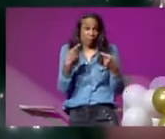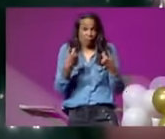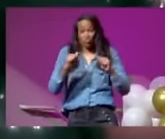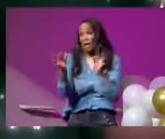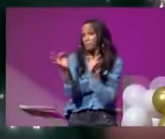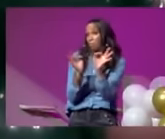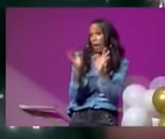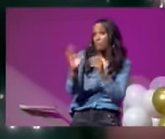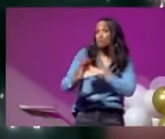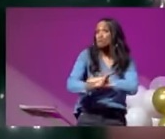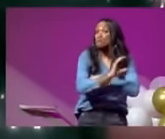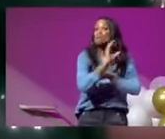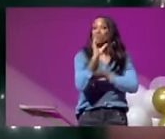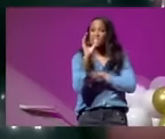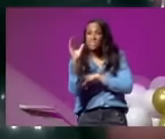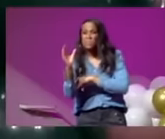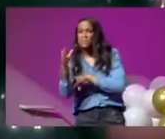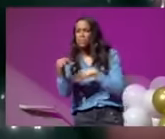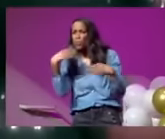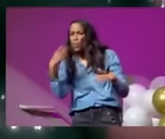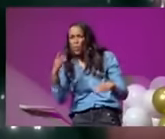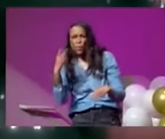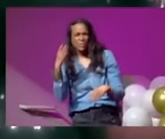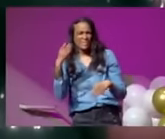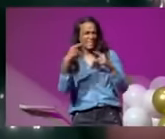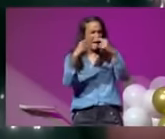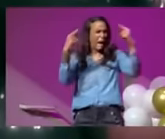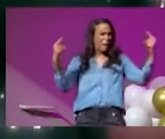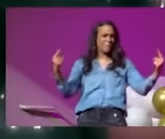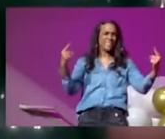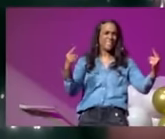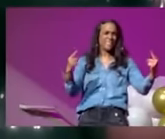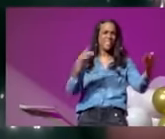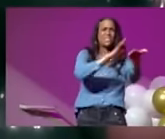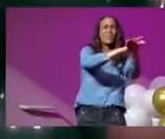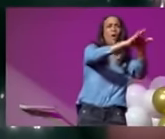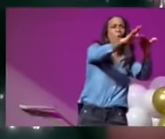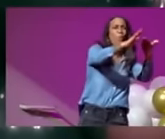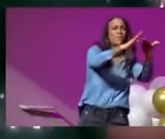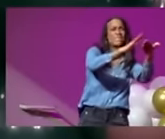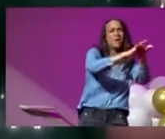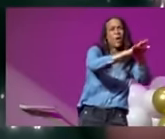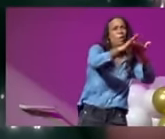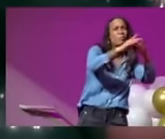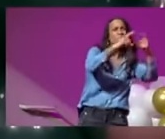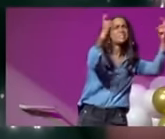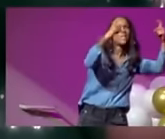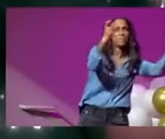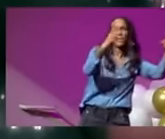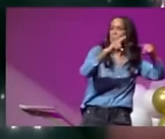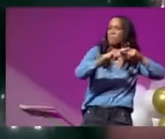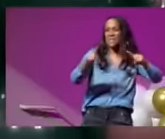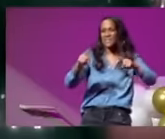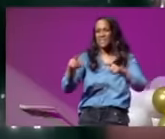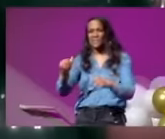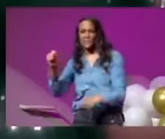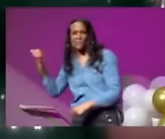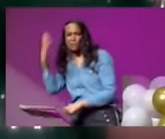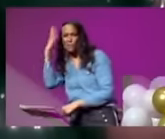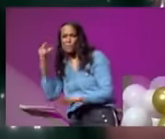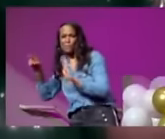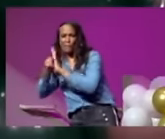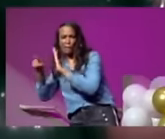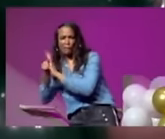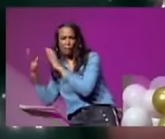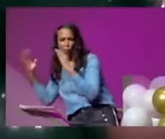this Christmas is filled with contradictions. It's the Christmas from hell. It's a Christmas that